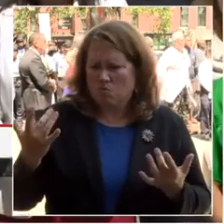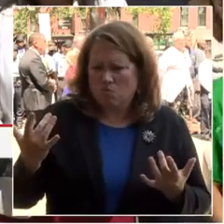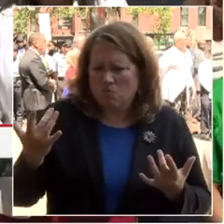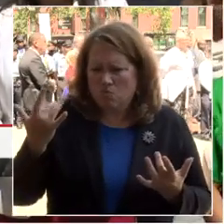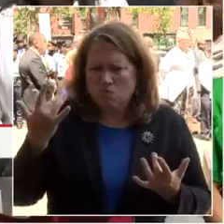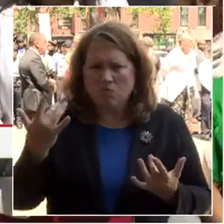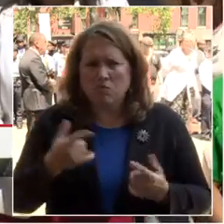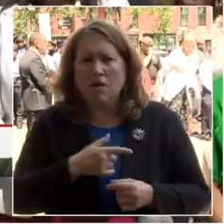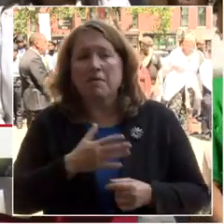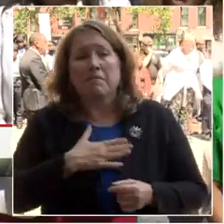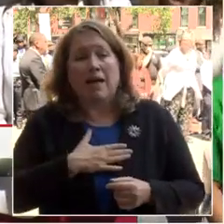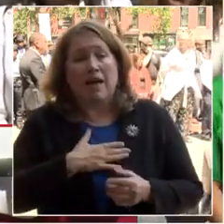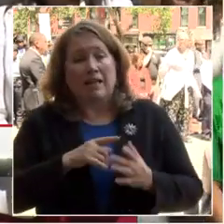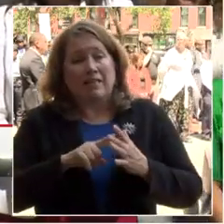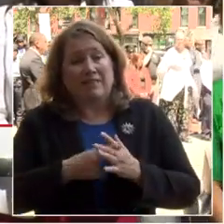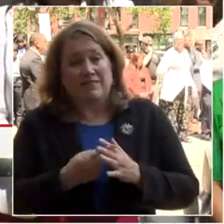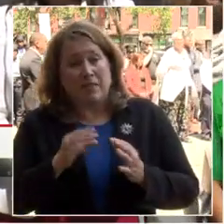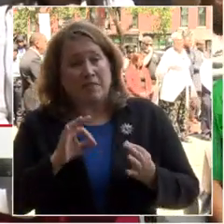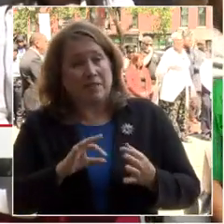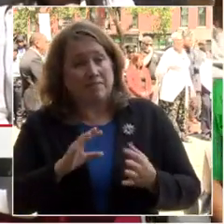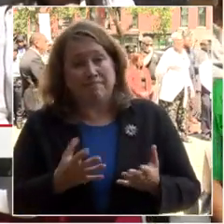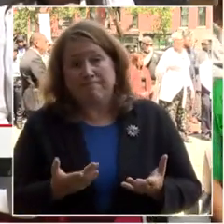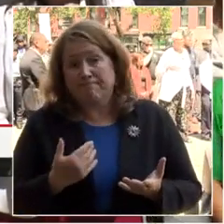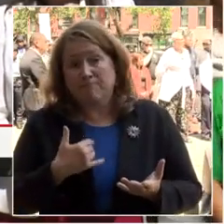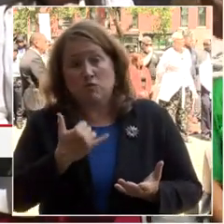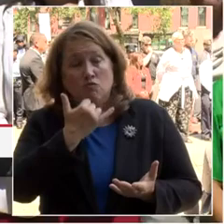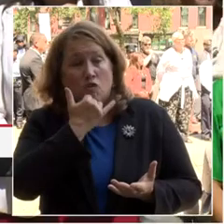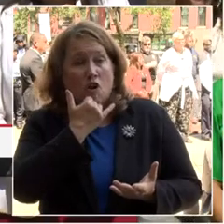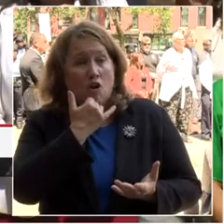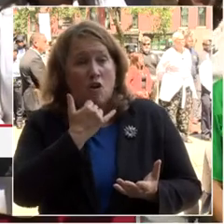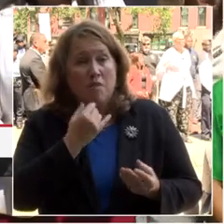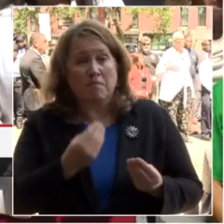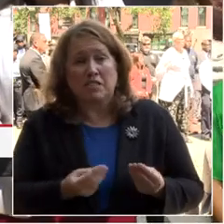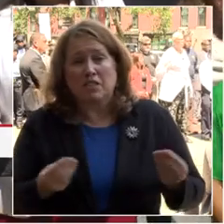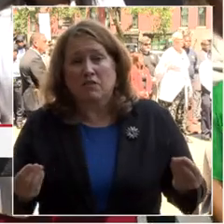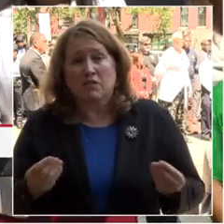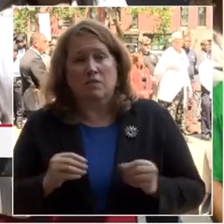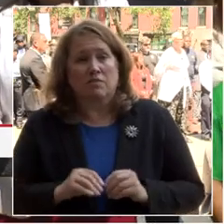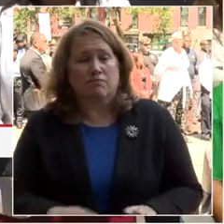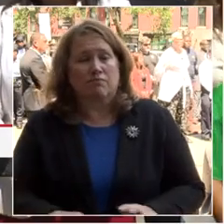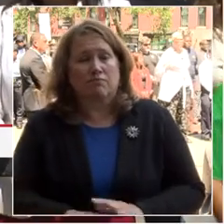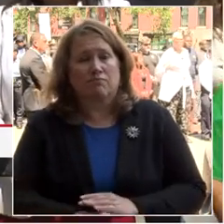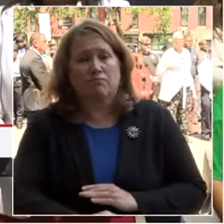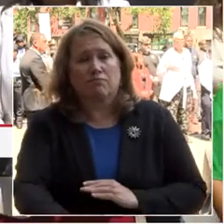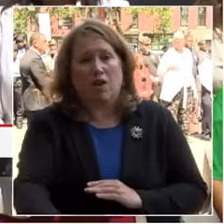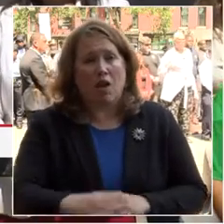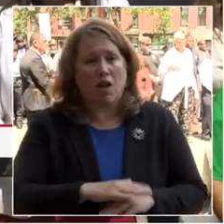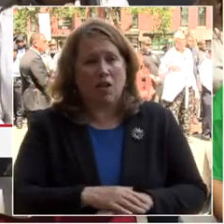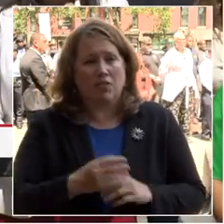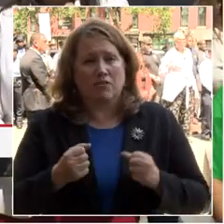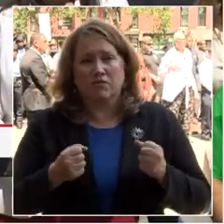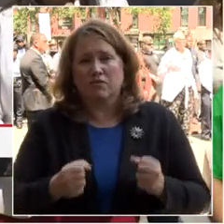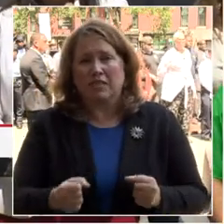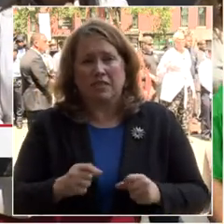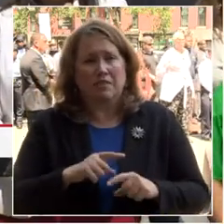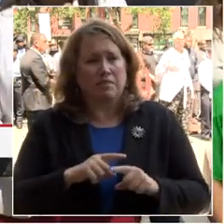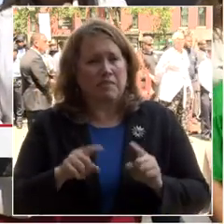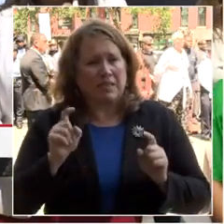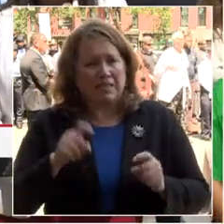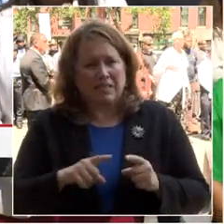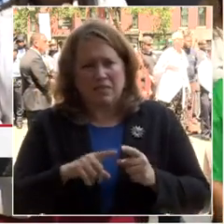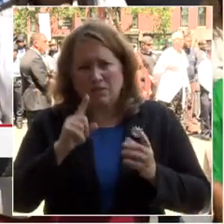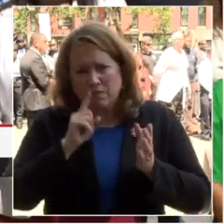is that there was a misapplied material, but I have to dig into that a little bit more before I can